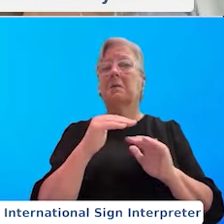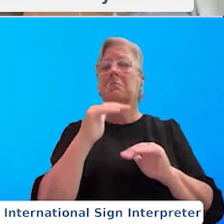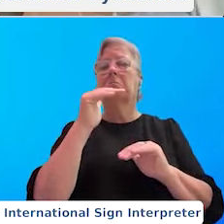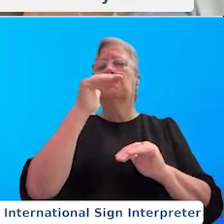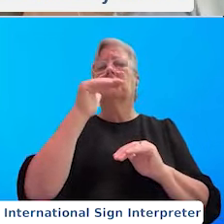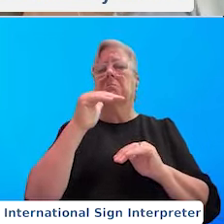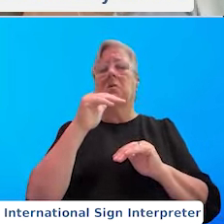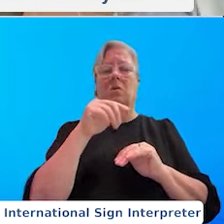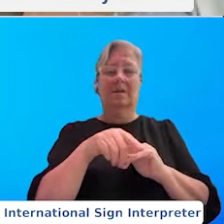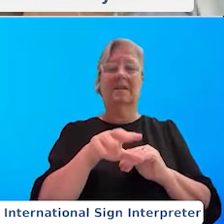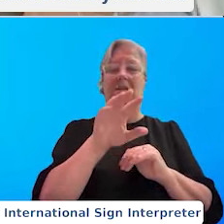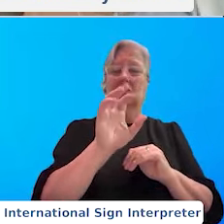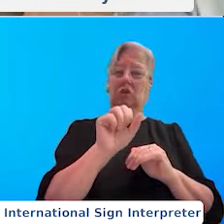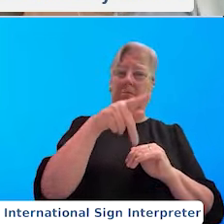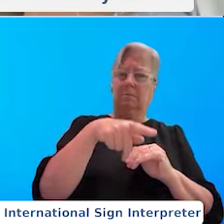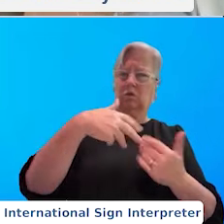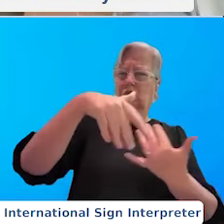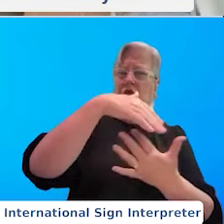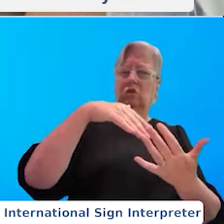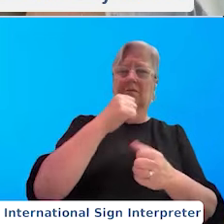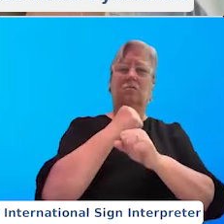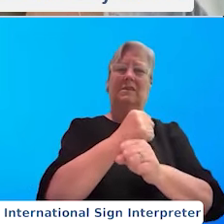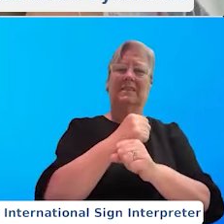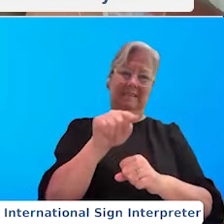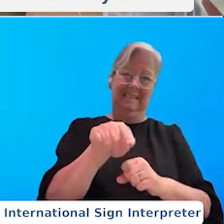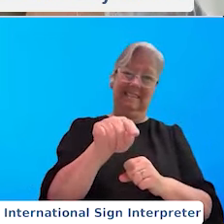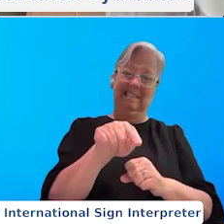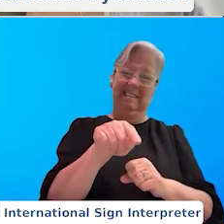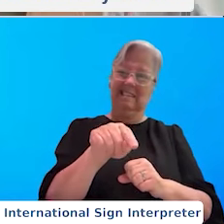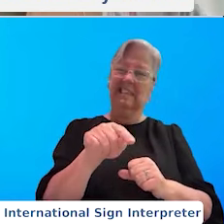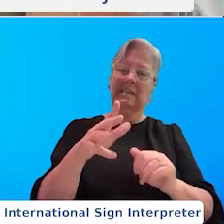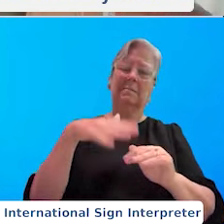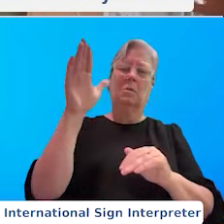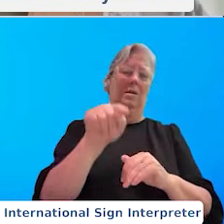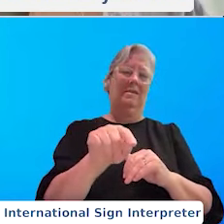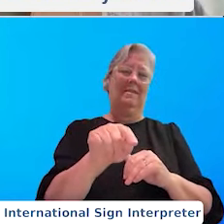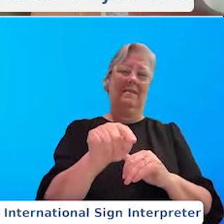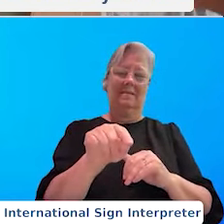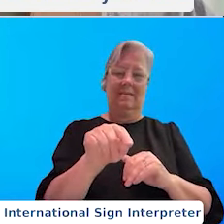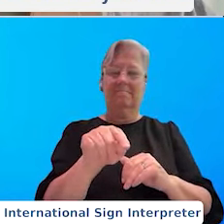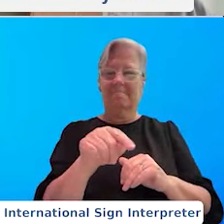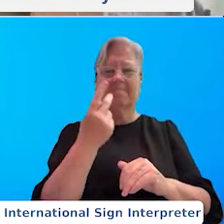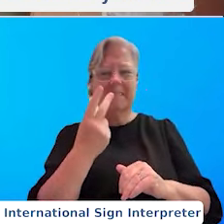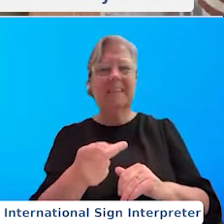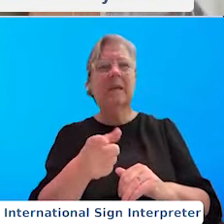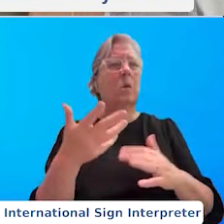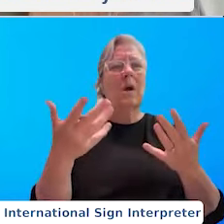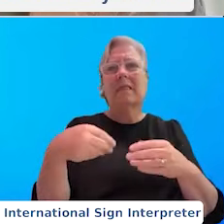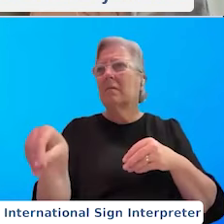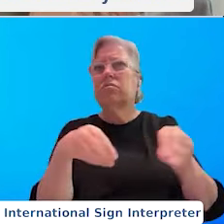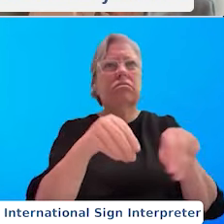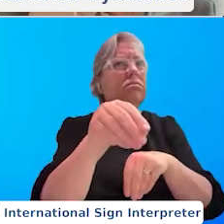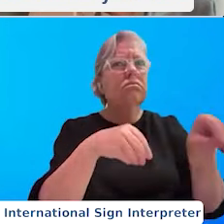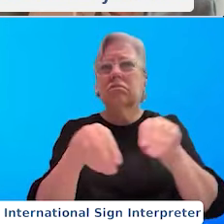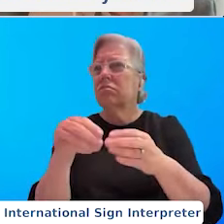sectors. However, in those countries that we see that have made greater investments, those spending 0.1% of